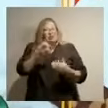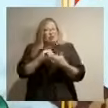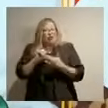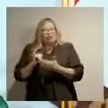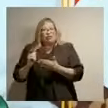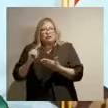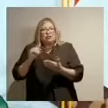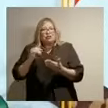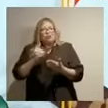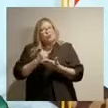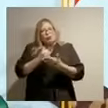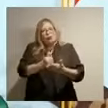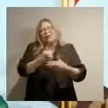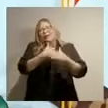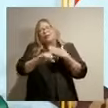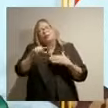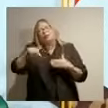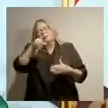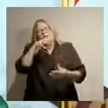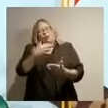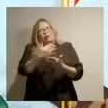earning, you know, under SSI, SSP.